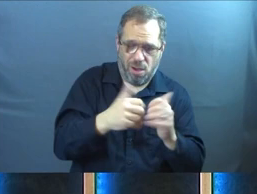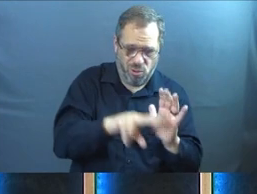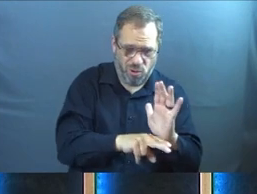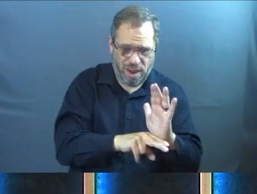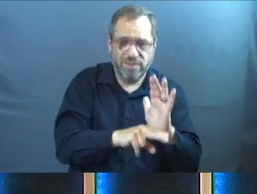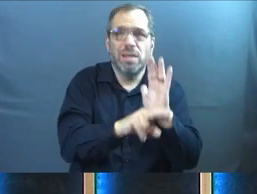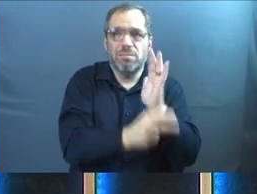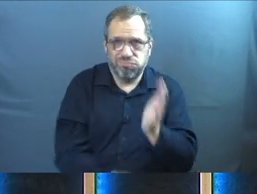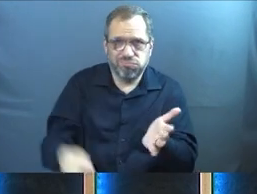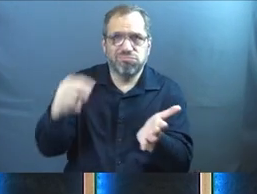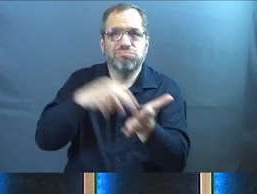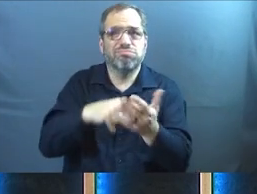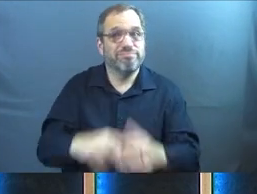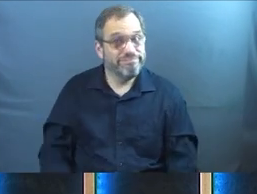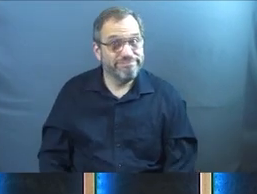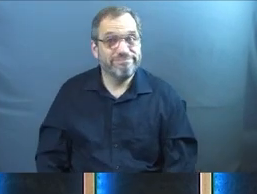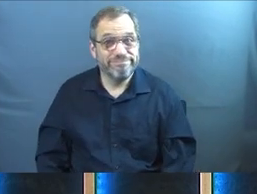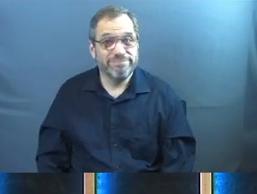grave.